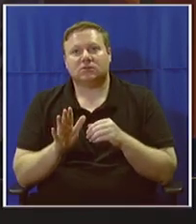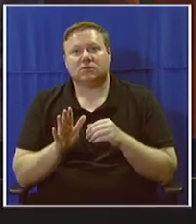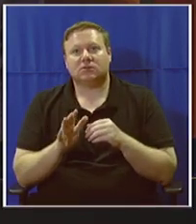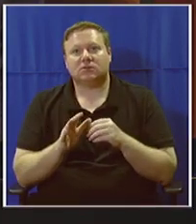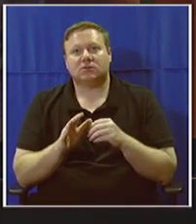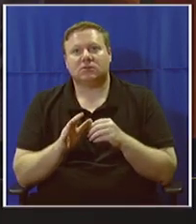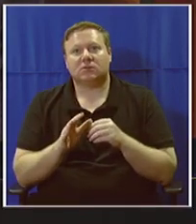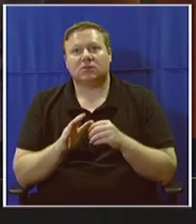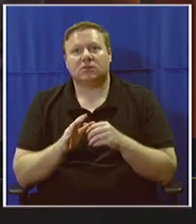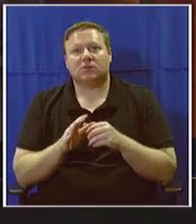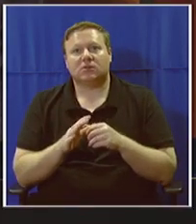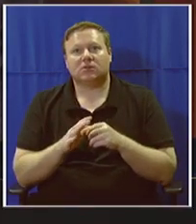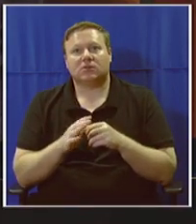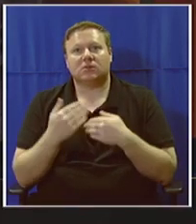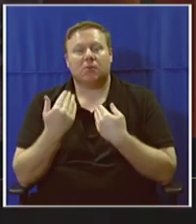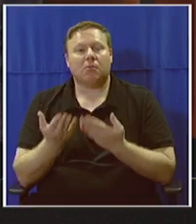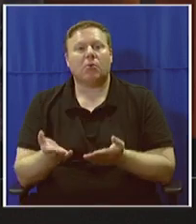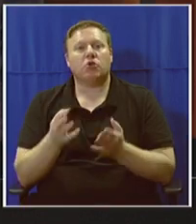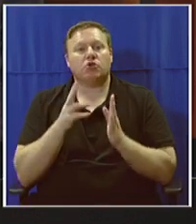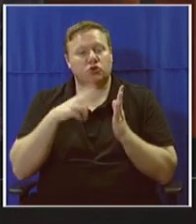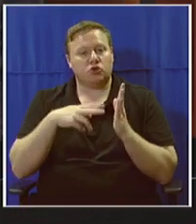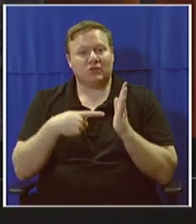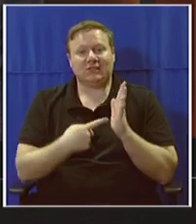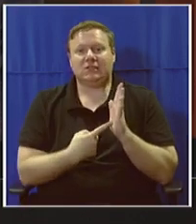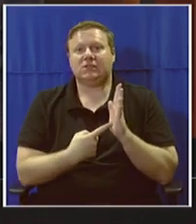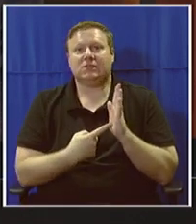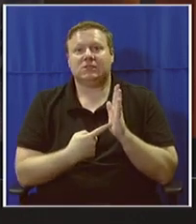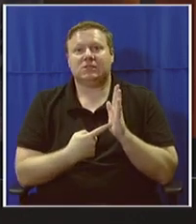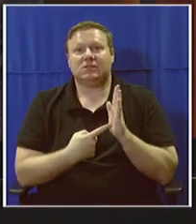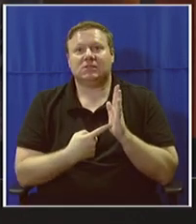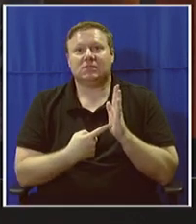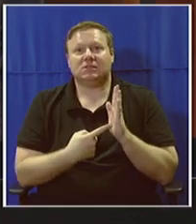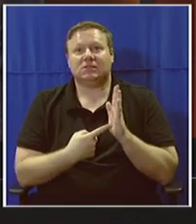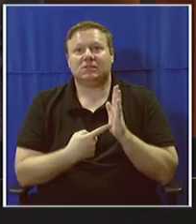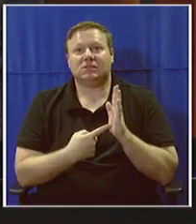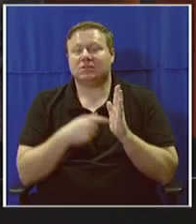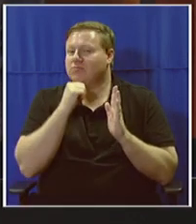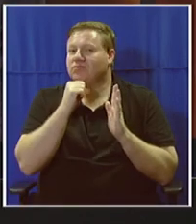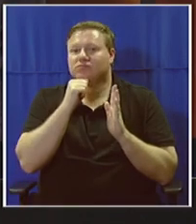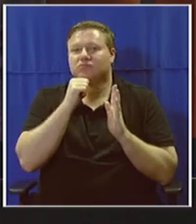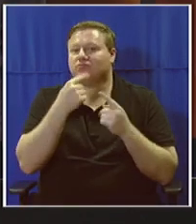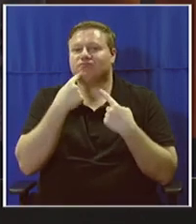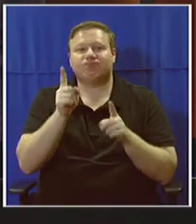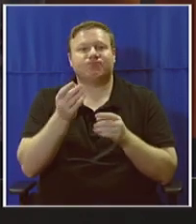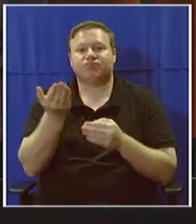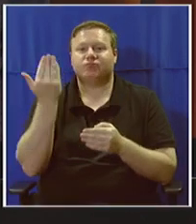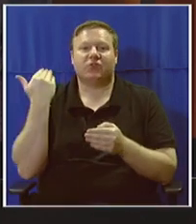the motion which has just been read has not been circulated.